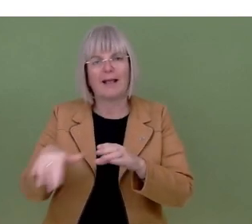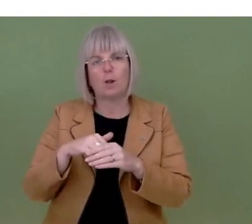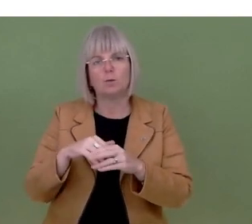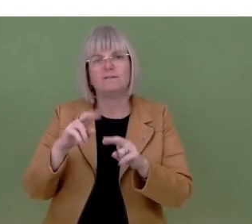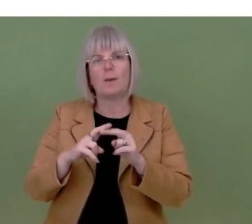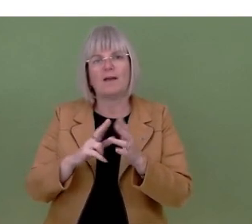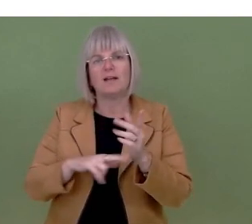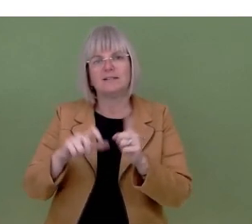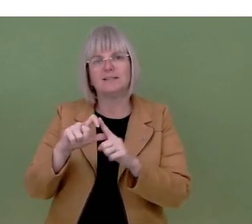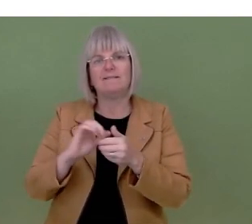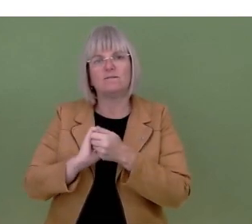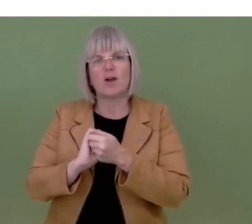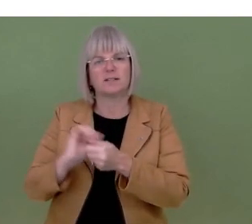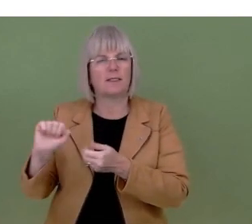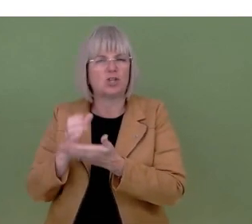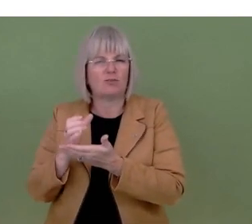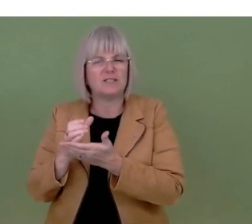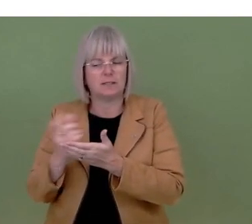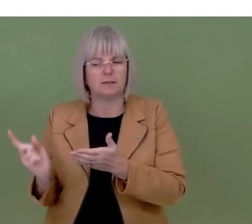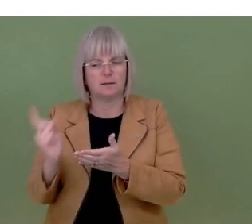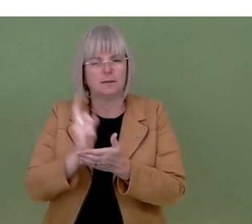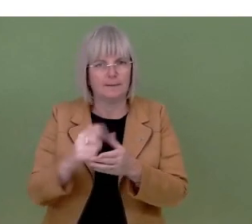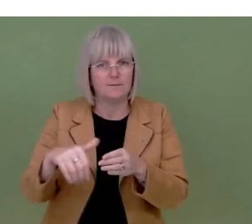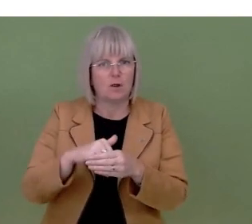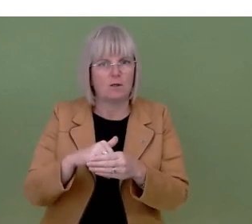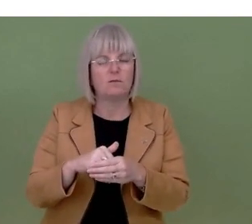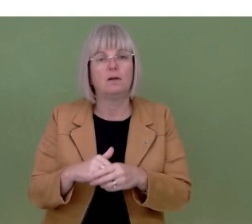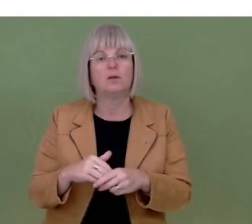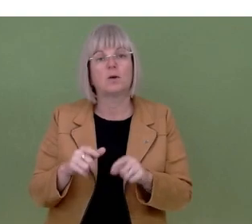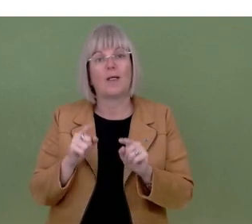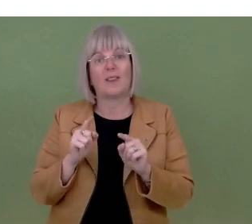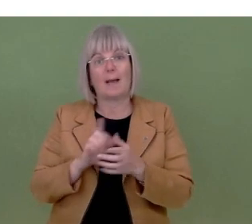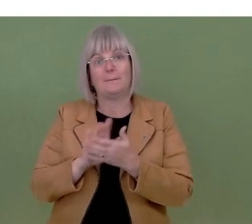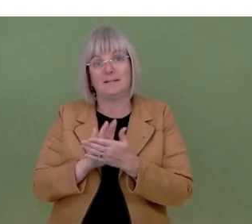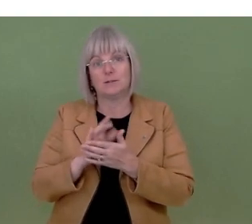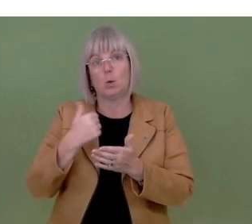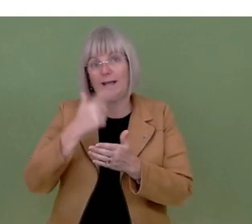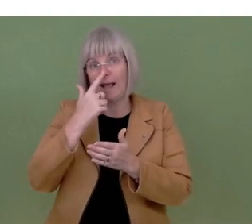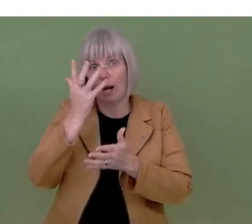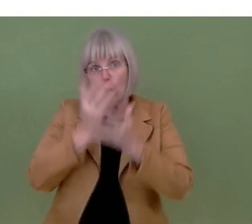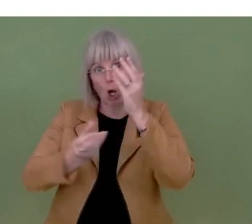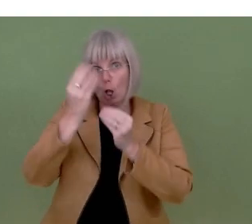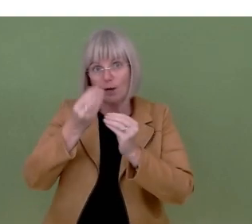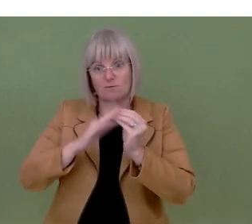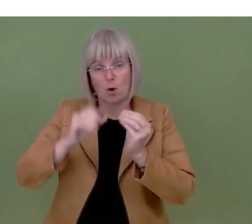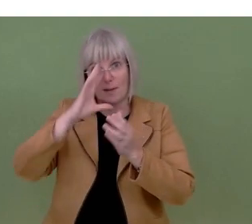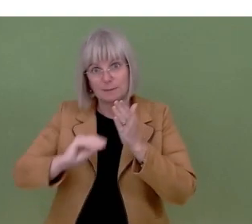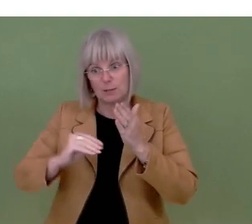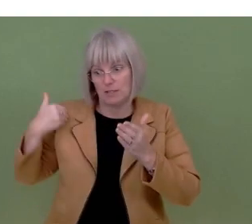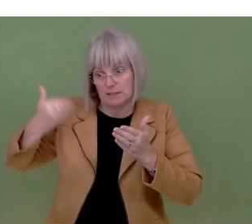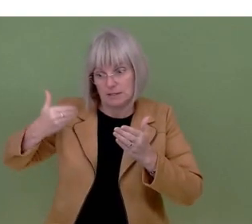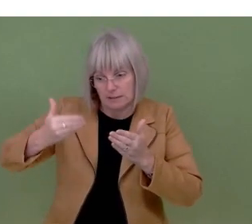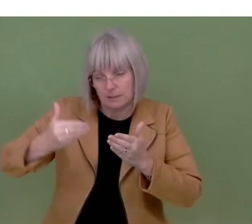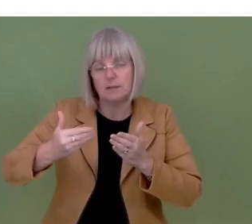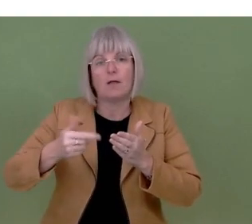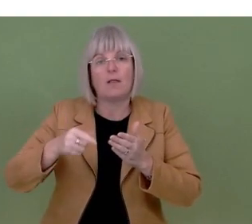charity, and that this enabled us to learn from our previous experiences and to enhance the pathway over time